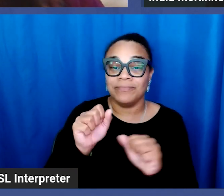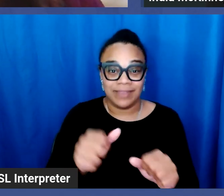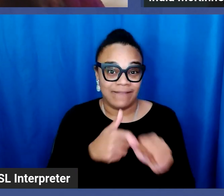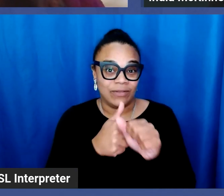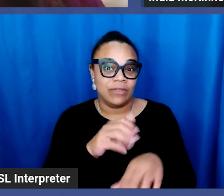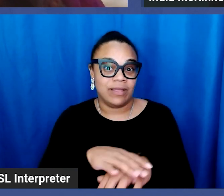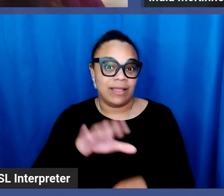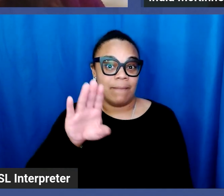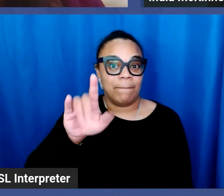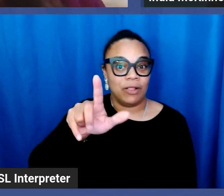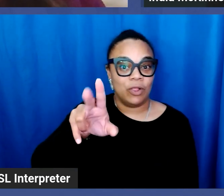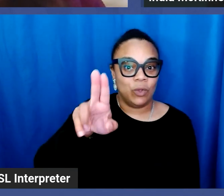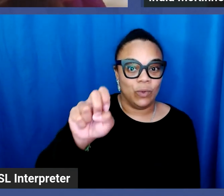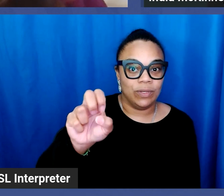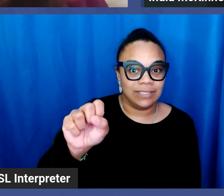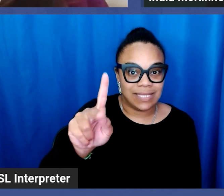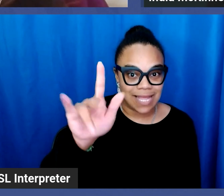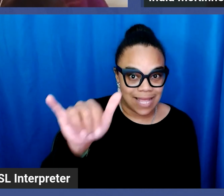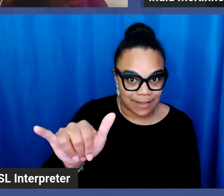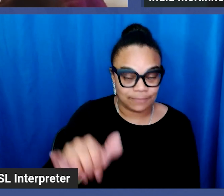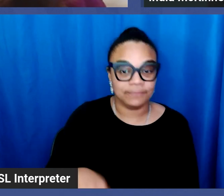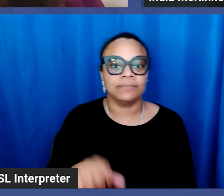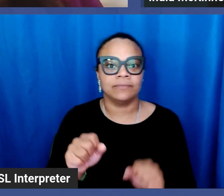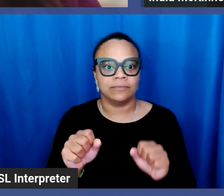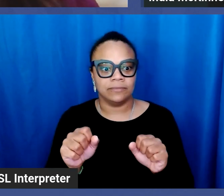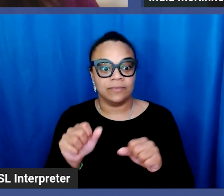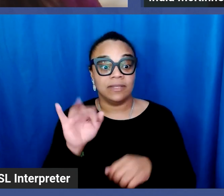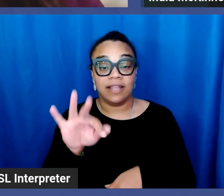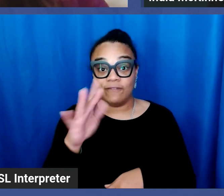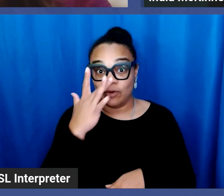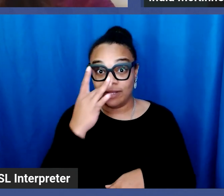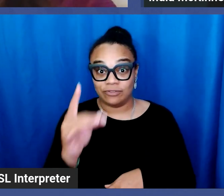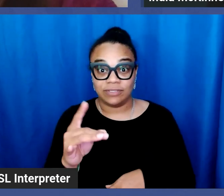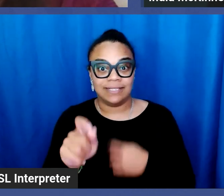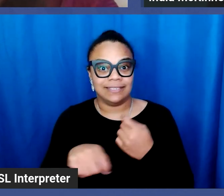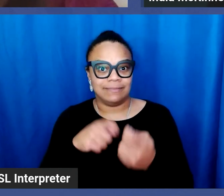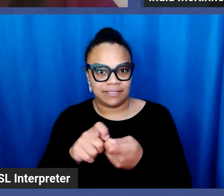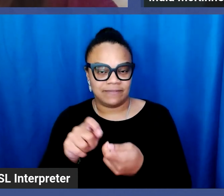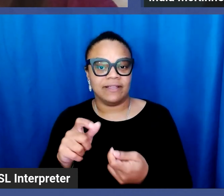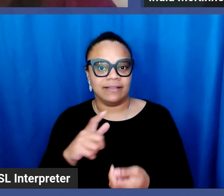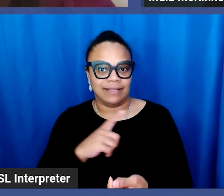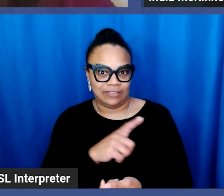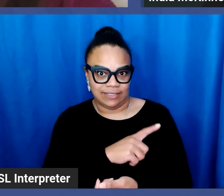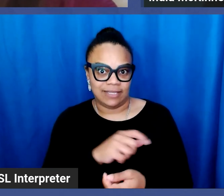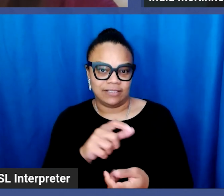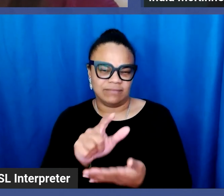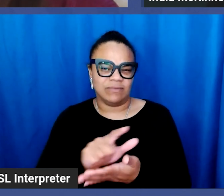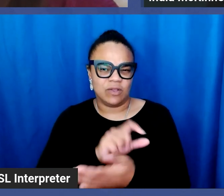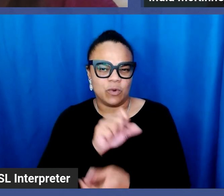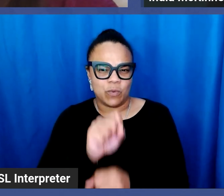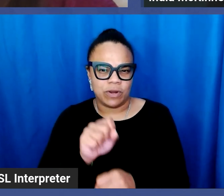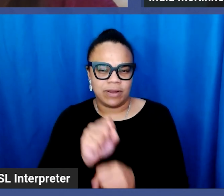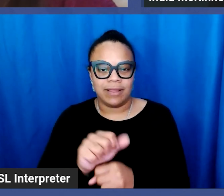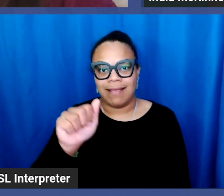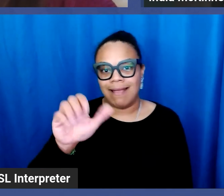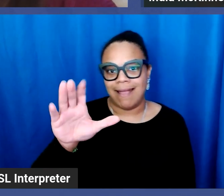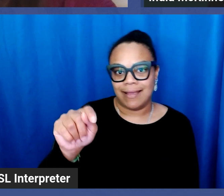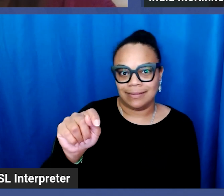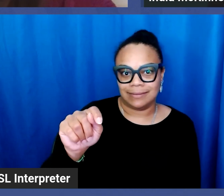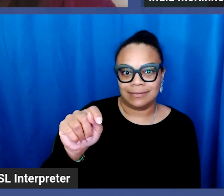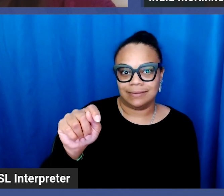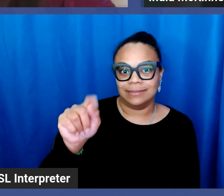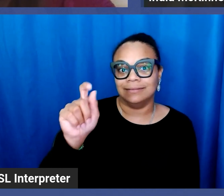on Blue Sky. You can also, so if you're interested in like the specific legislation things that we're doing,